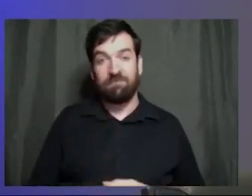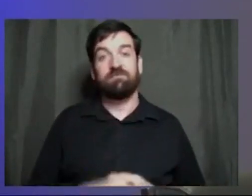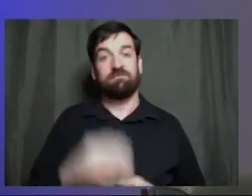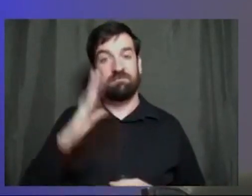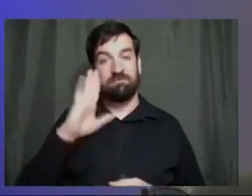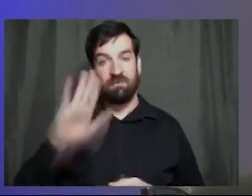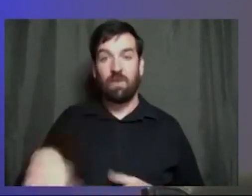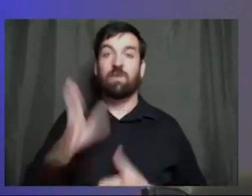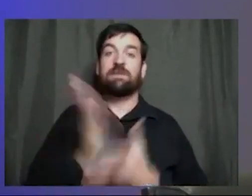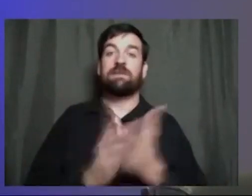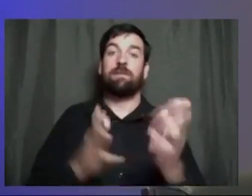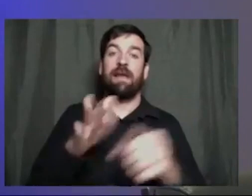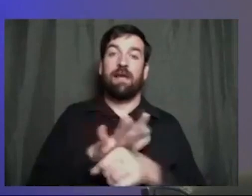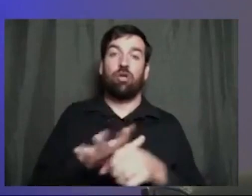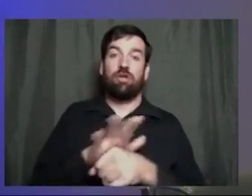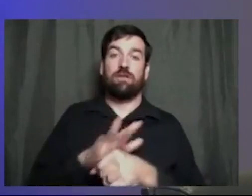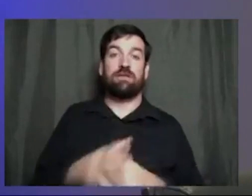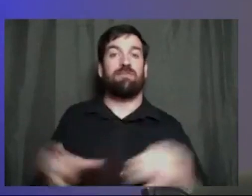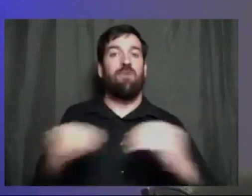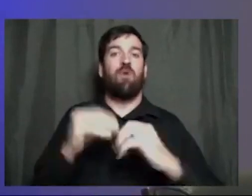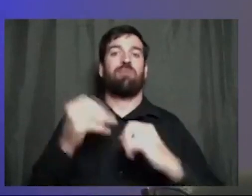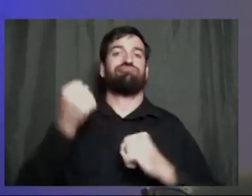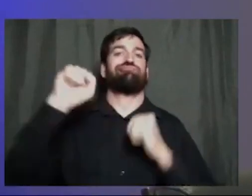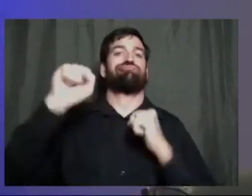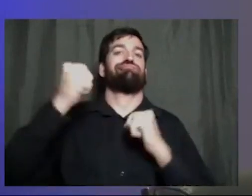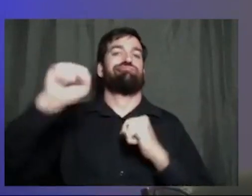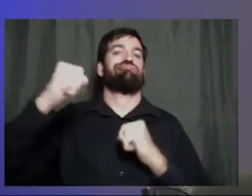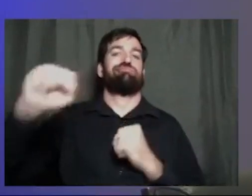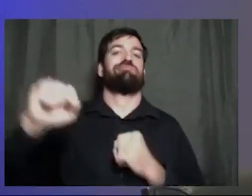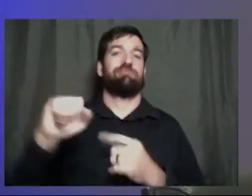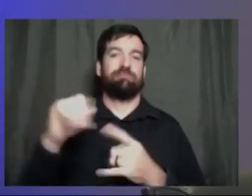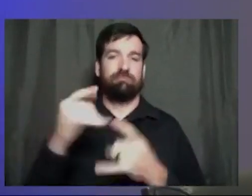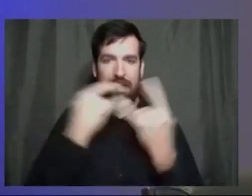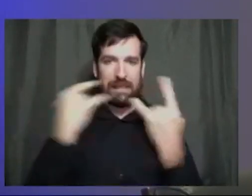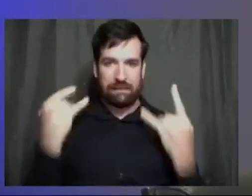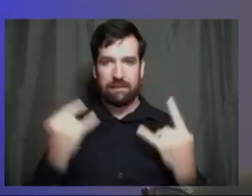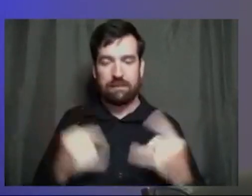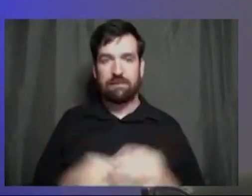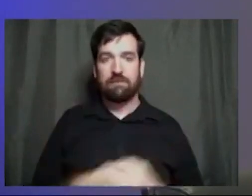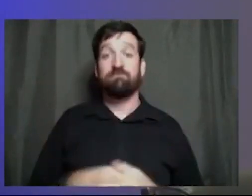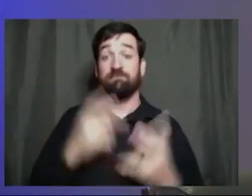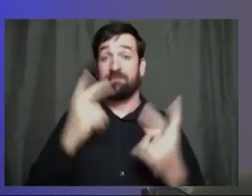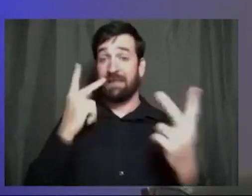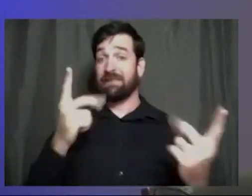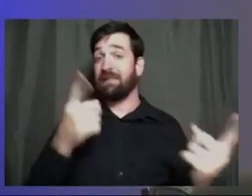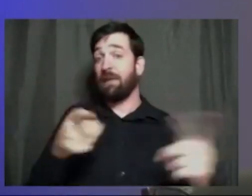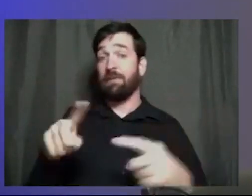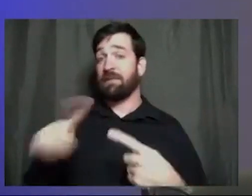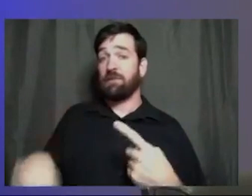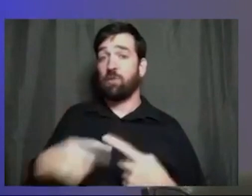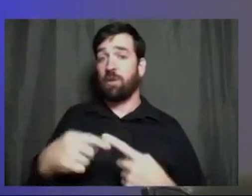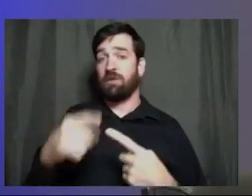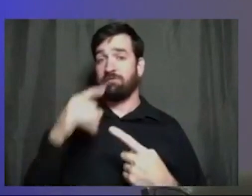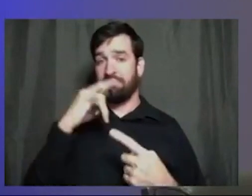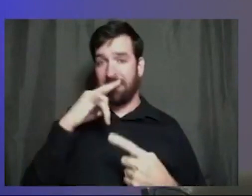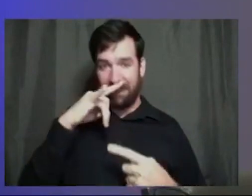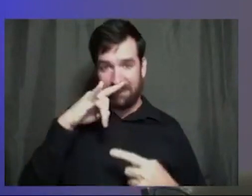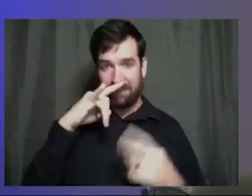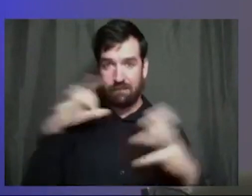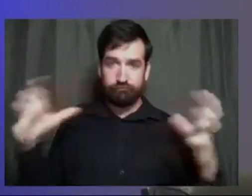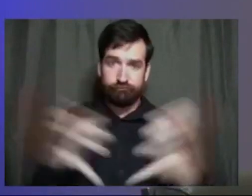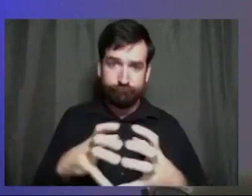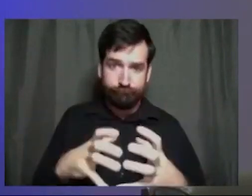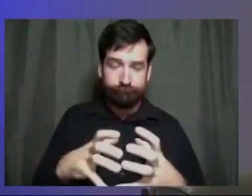that have just been more resistant to masking in general. We've seen what happens when kids are together in groups, whether